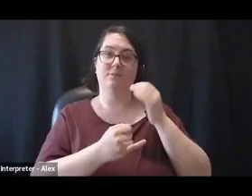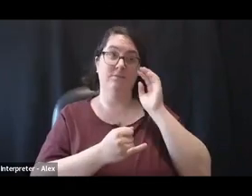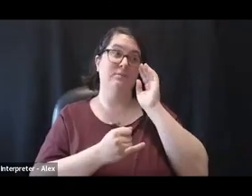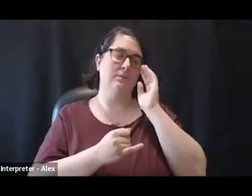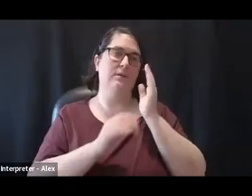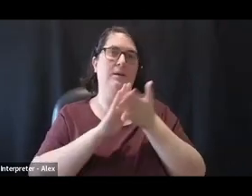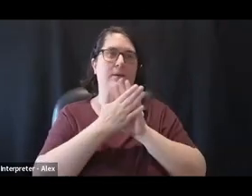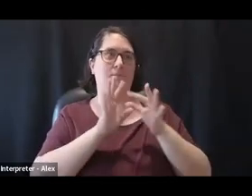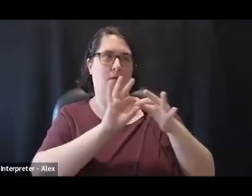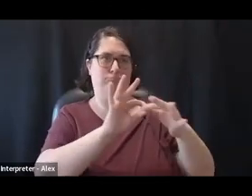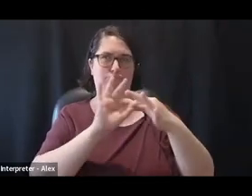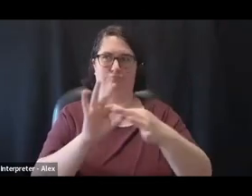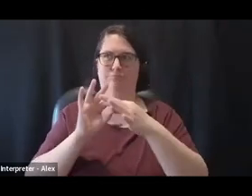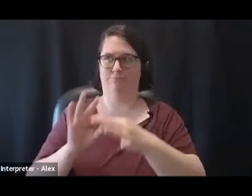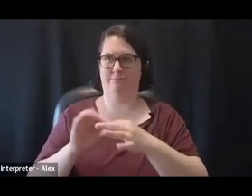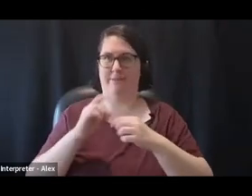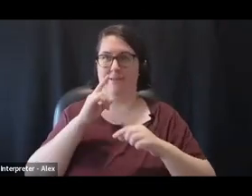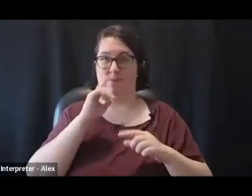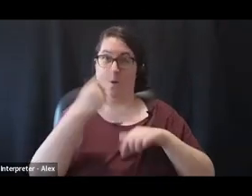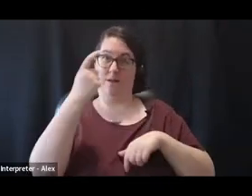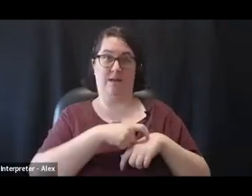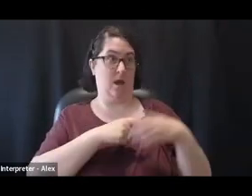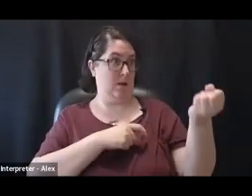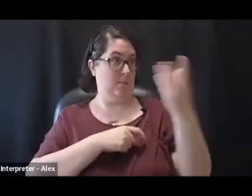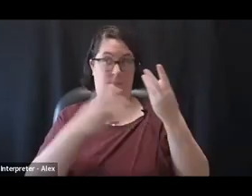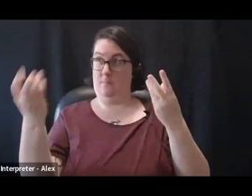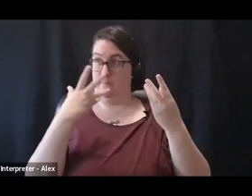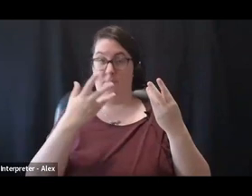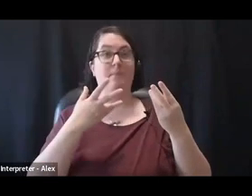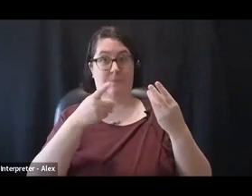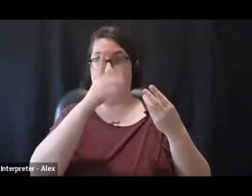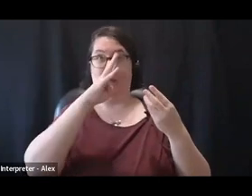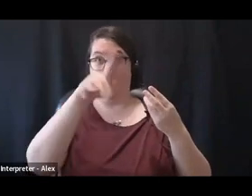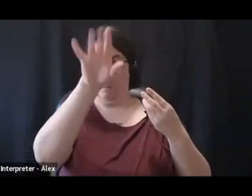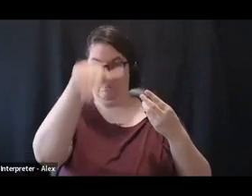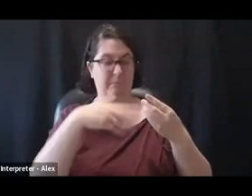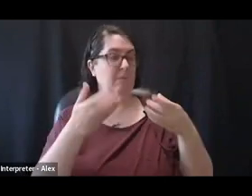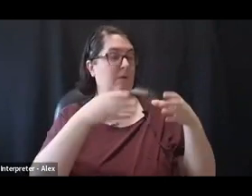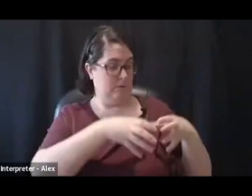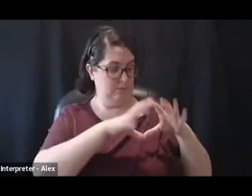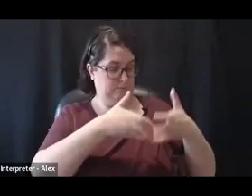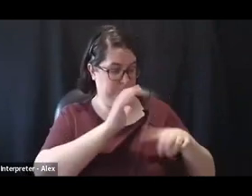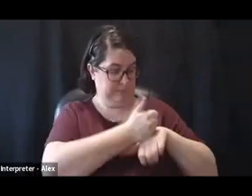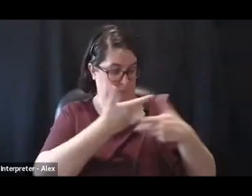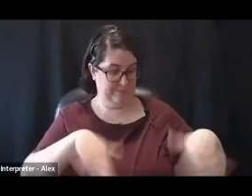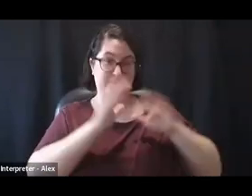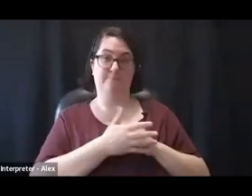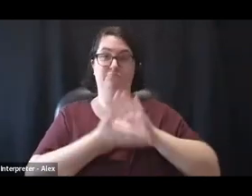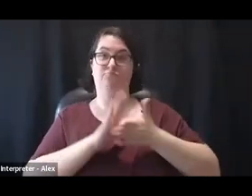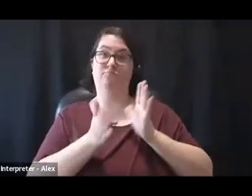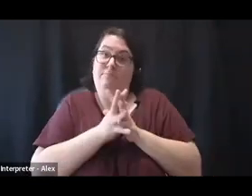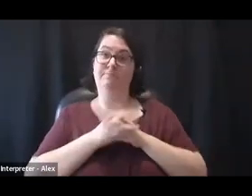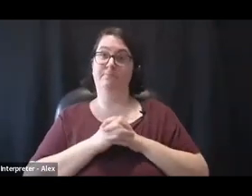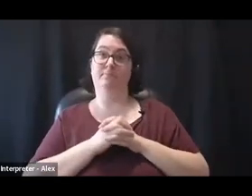those relationships. So, if you're resolving a conflict, you're obviously invested in working with